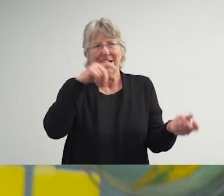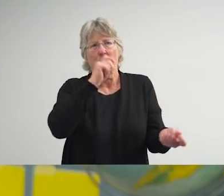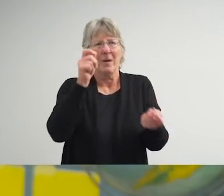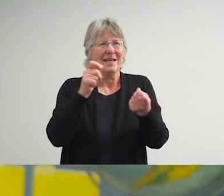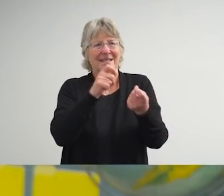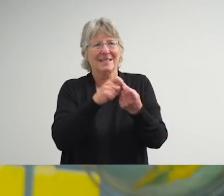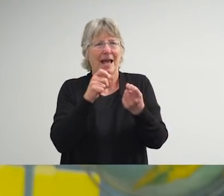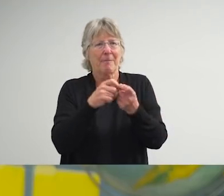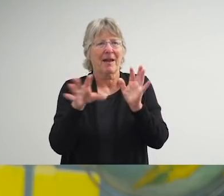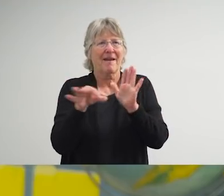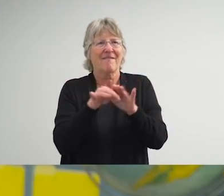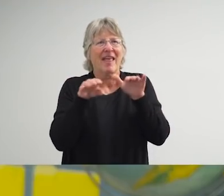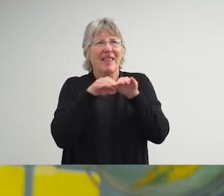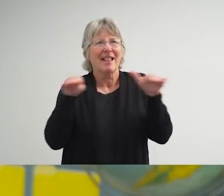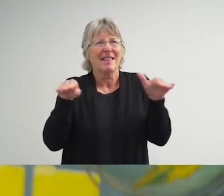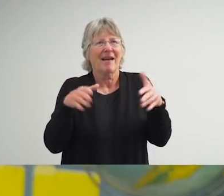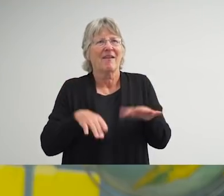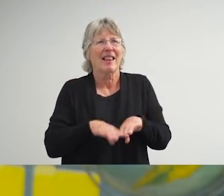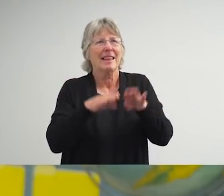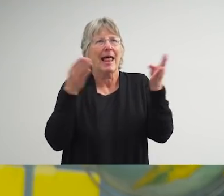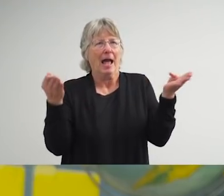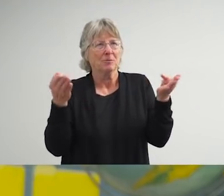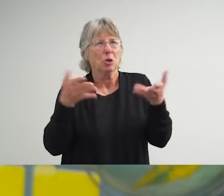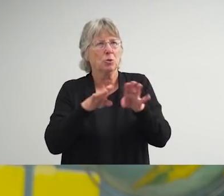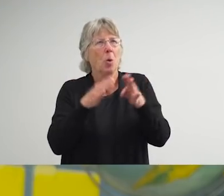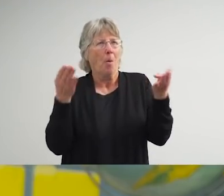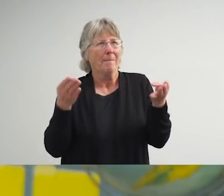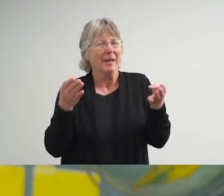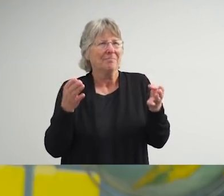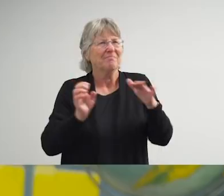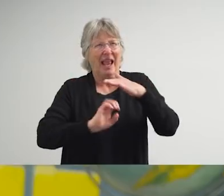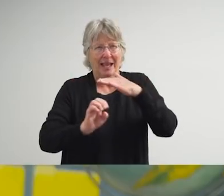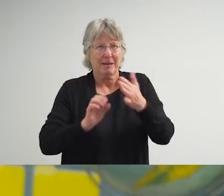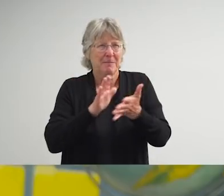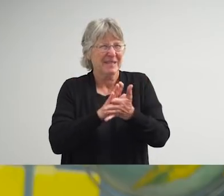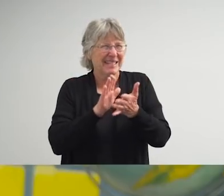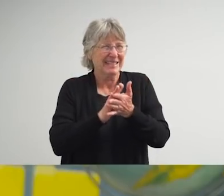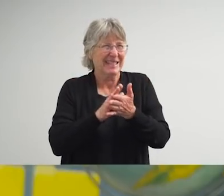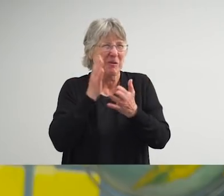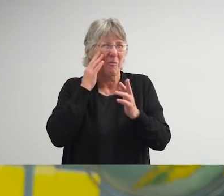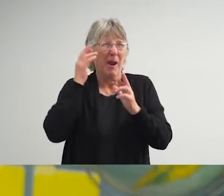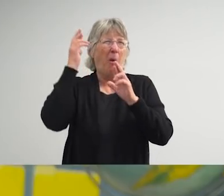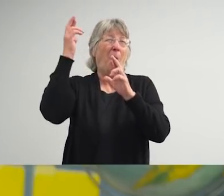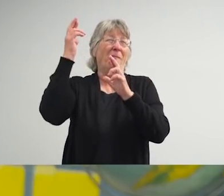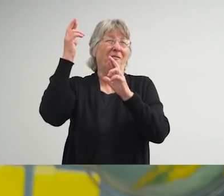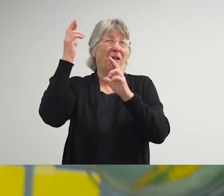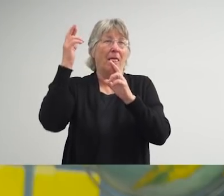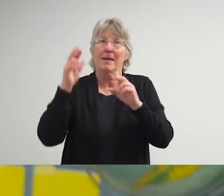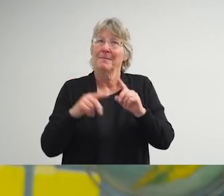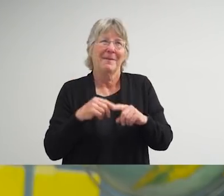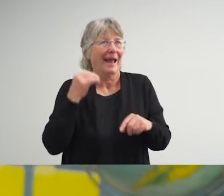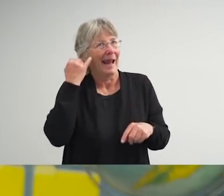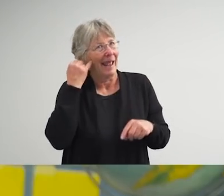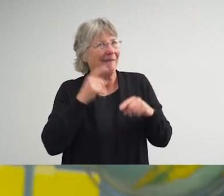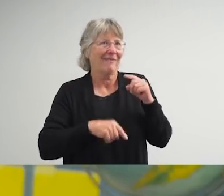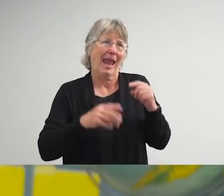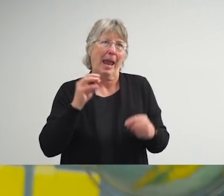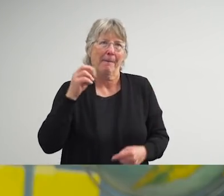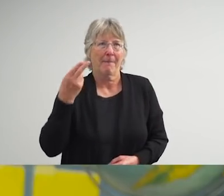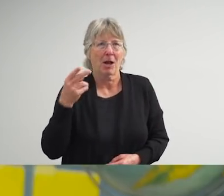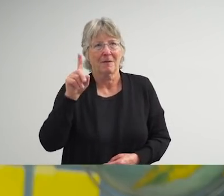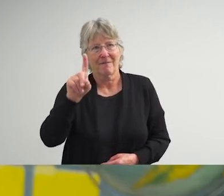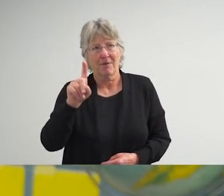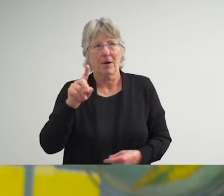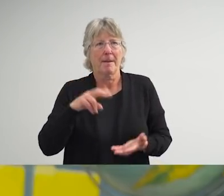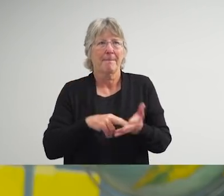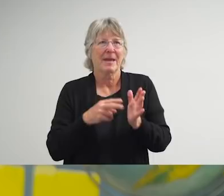we will reach the level that allows us to open elementary schools, we're hopeful that if we're not able to do so by March 1st, that we will